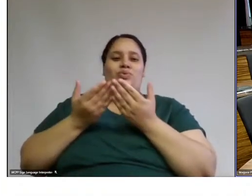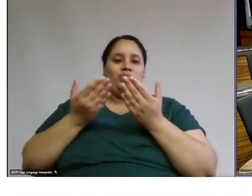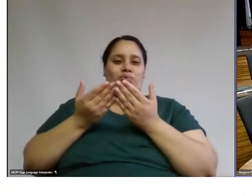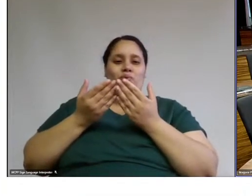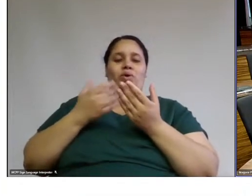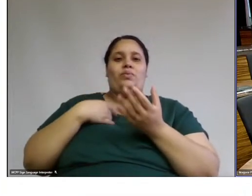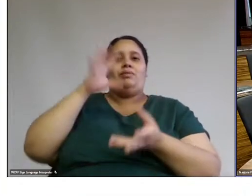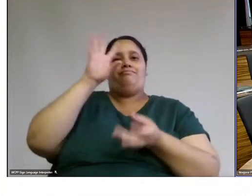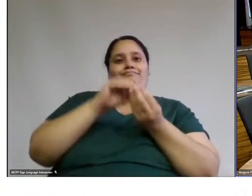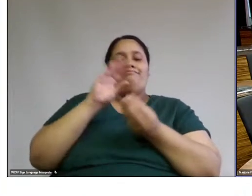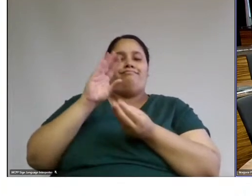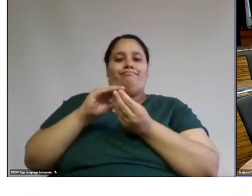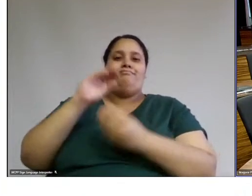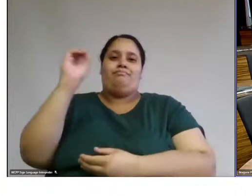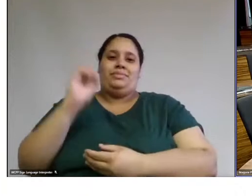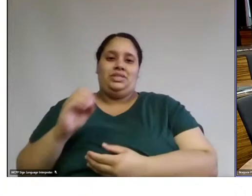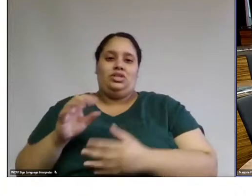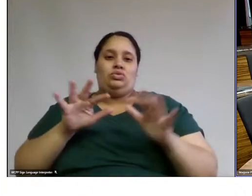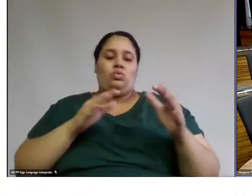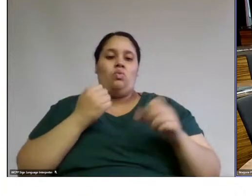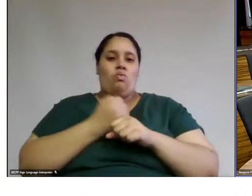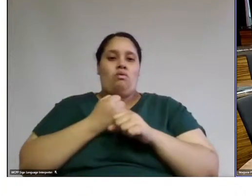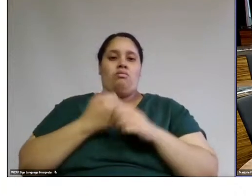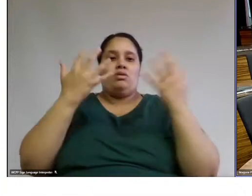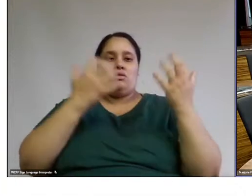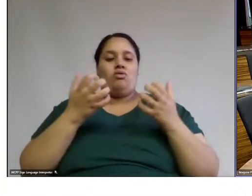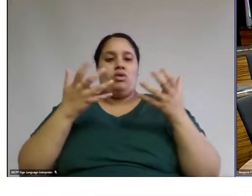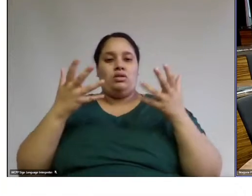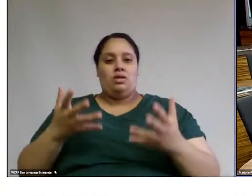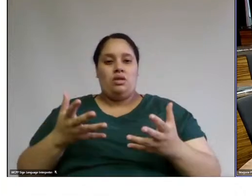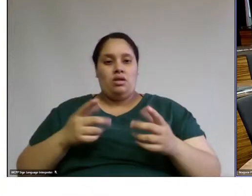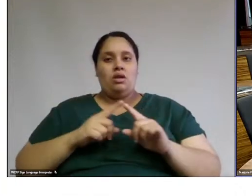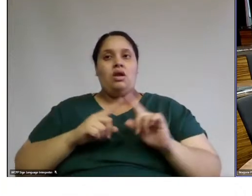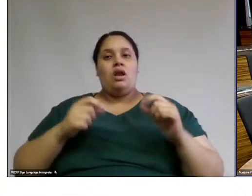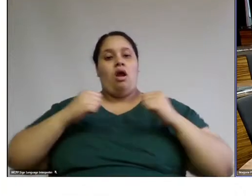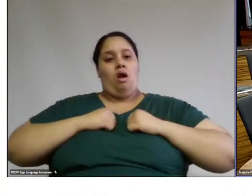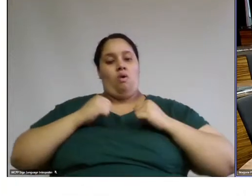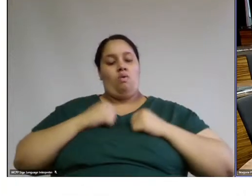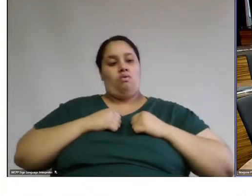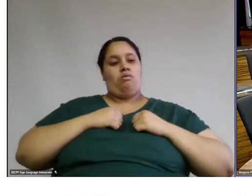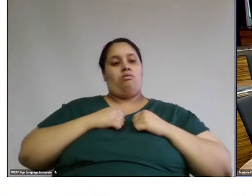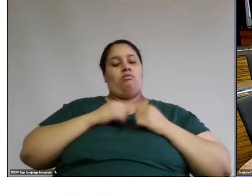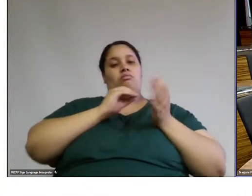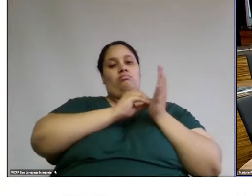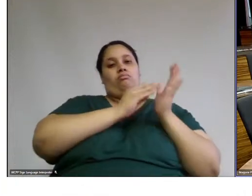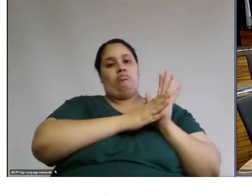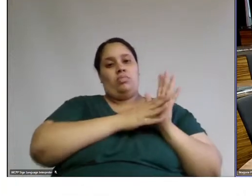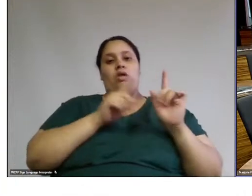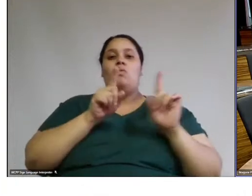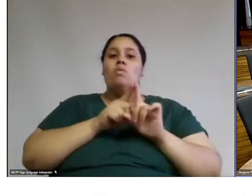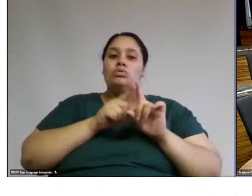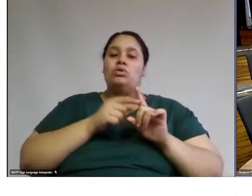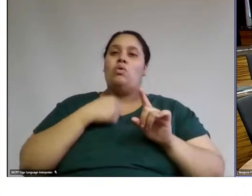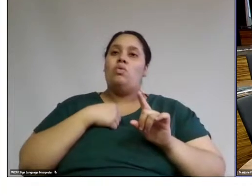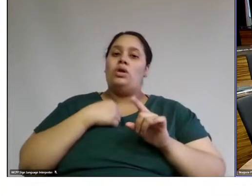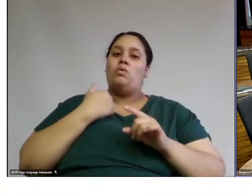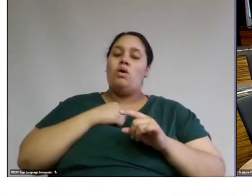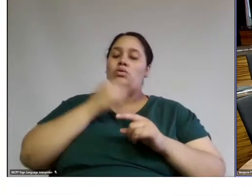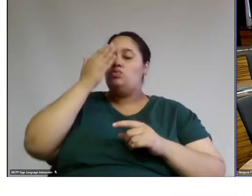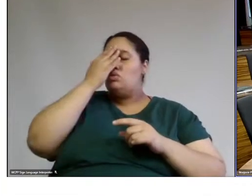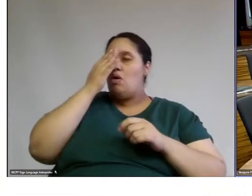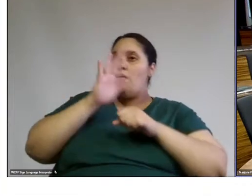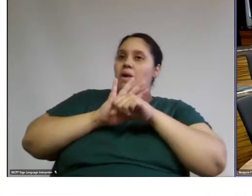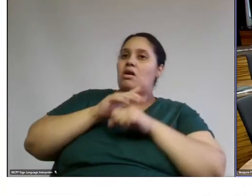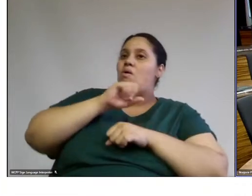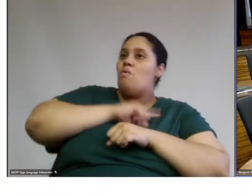of our own monitoring. But again, the span of control is quite wide, and